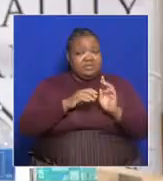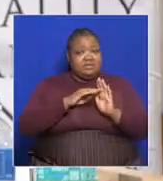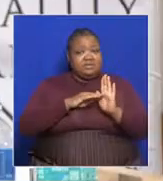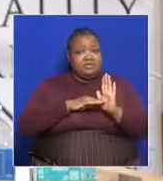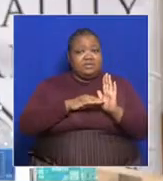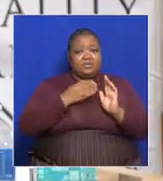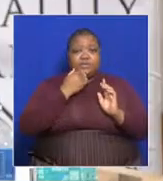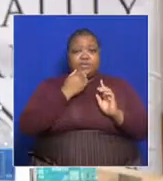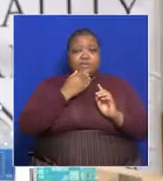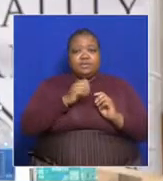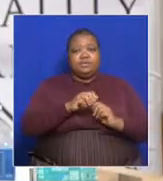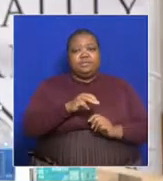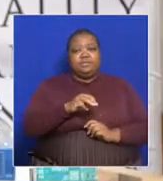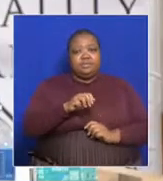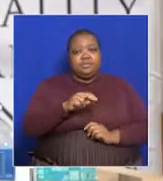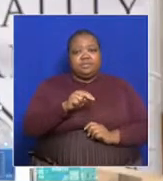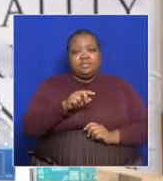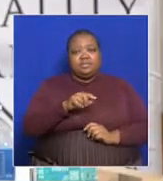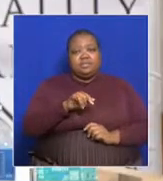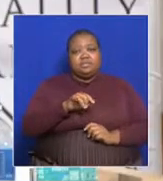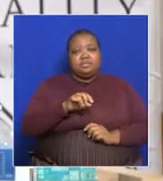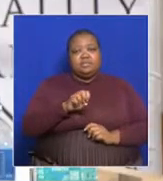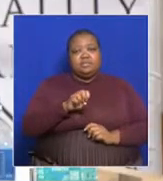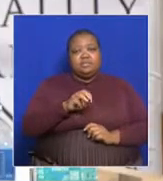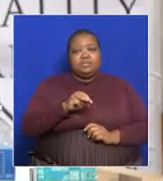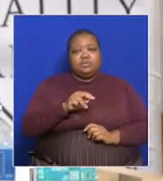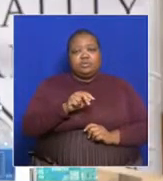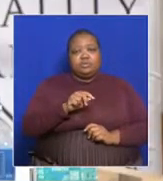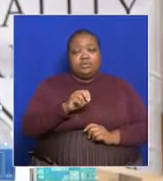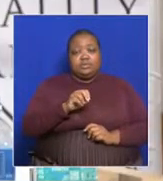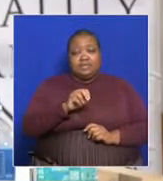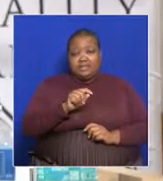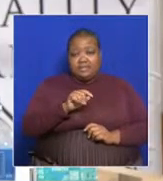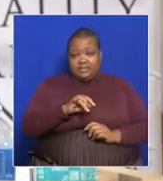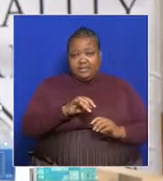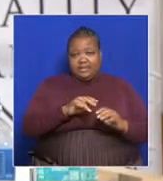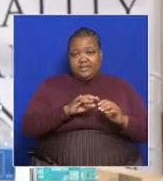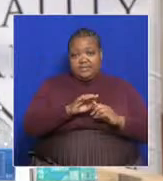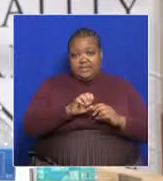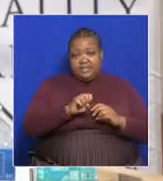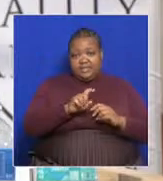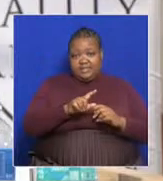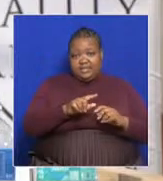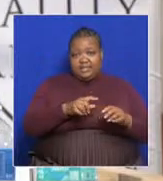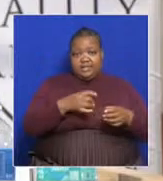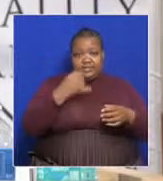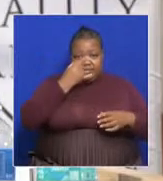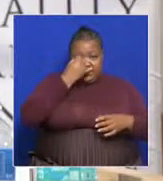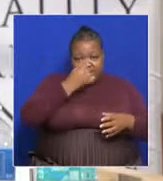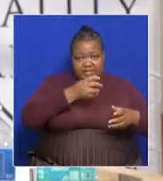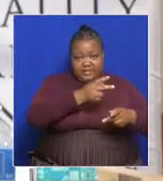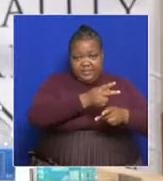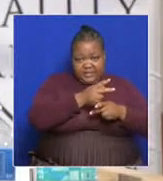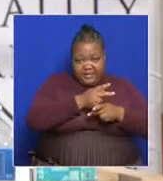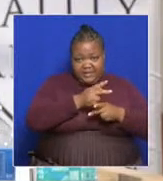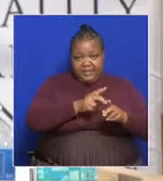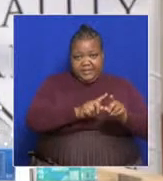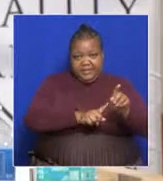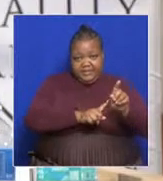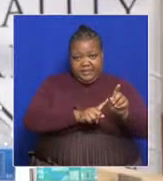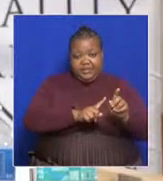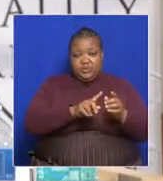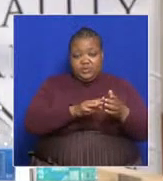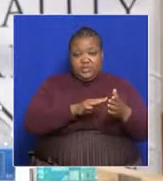for failing to take the drugs when you needed them to be stored and or needed them to be destructed. The second is